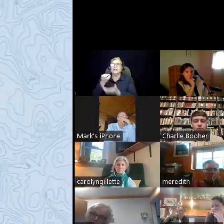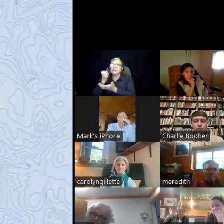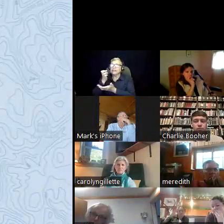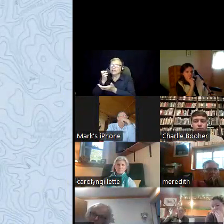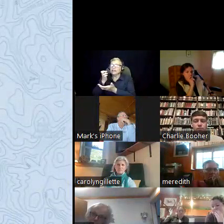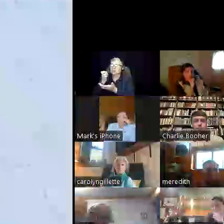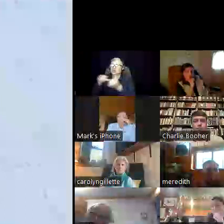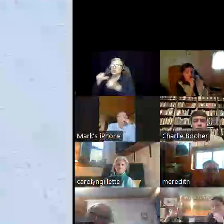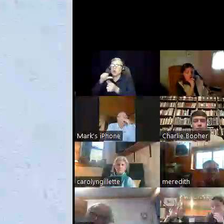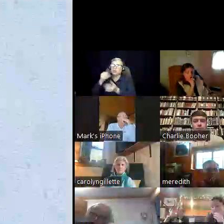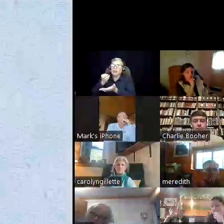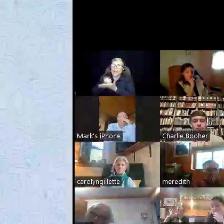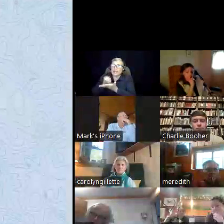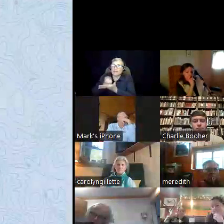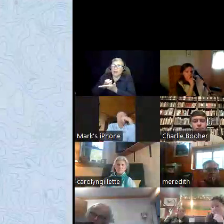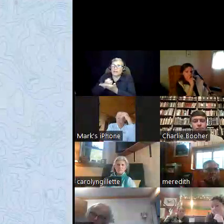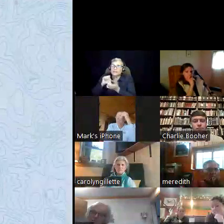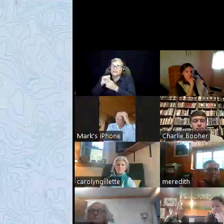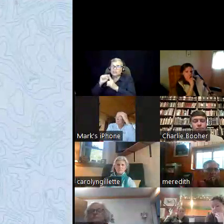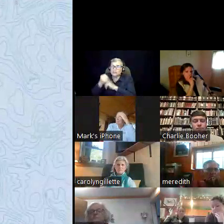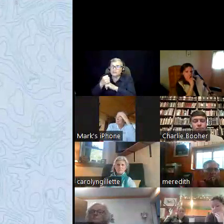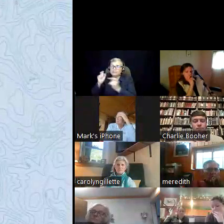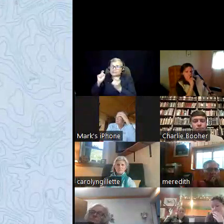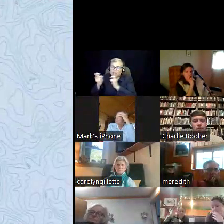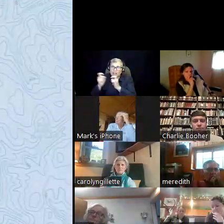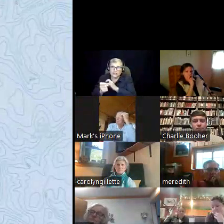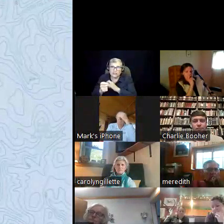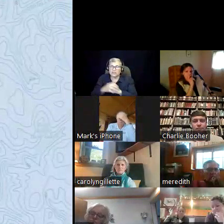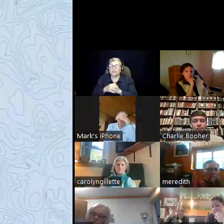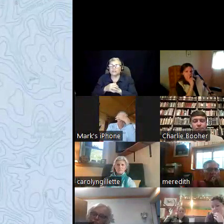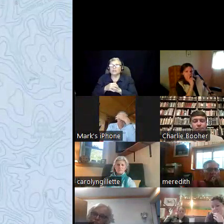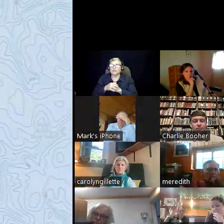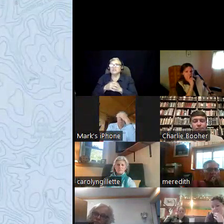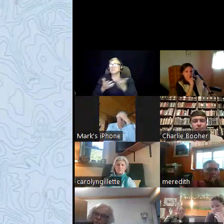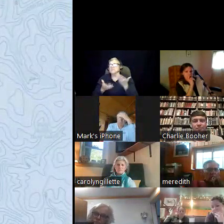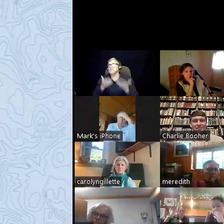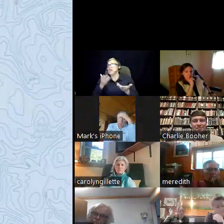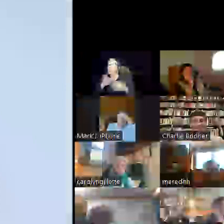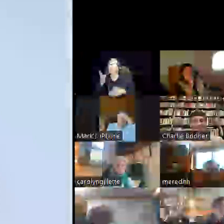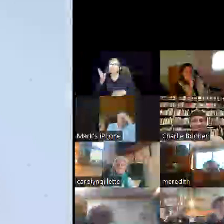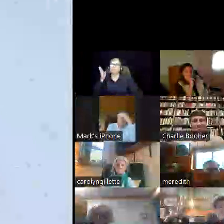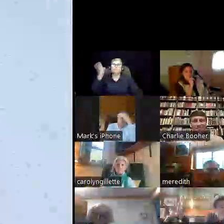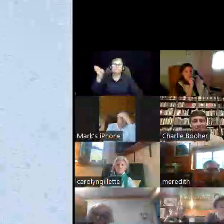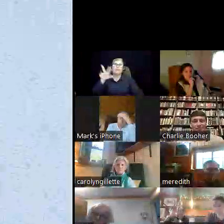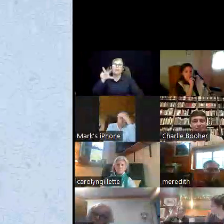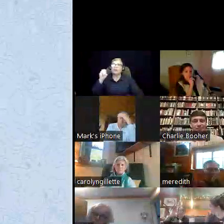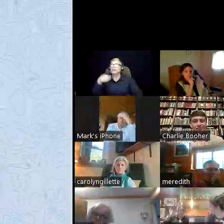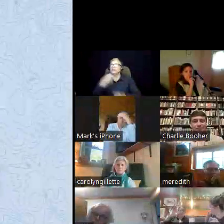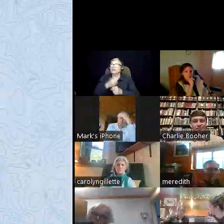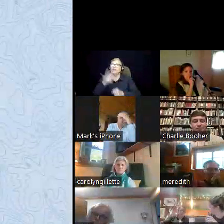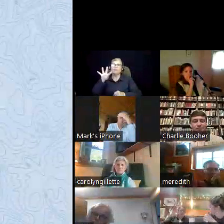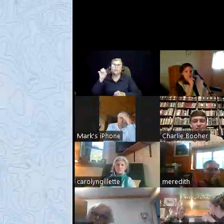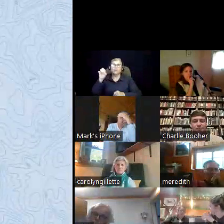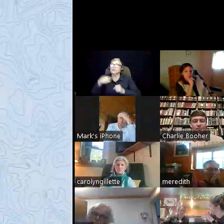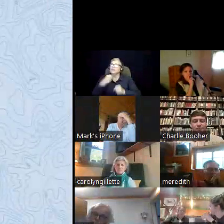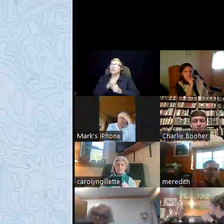socioeconomic condition is changing. So say in the next 40 years, 30, 40 years,